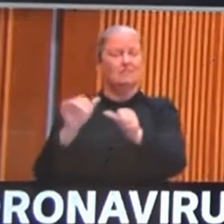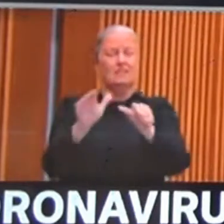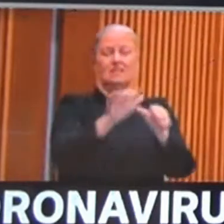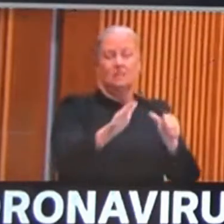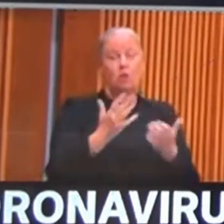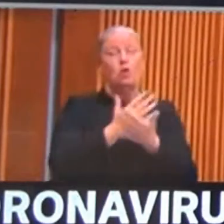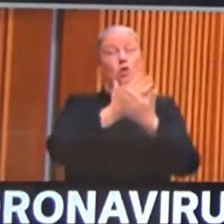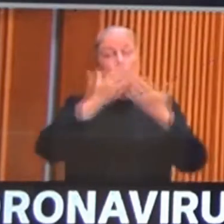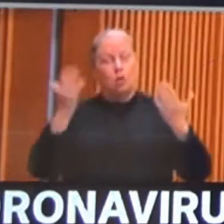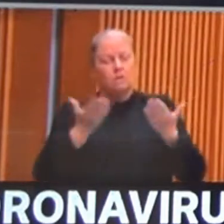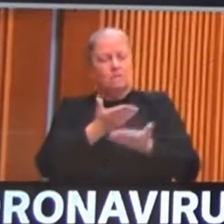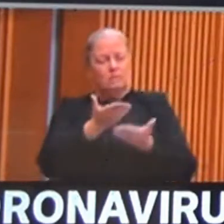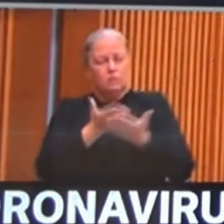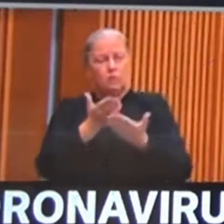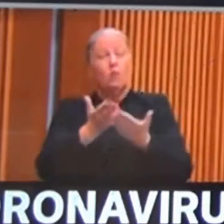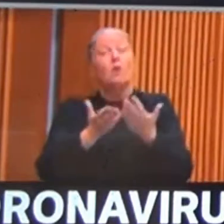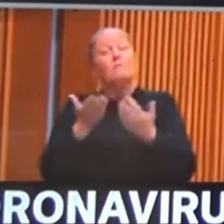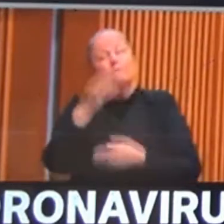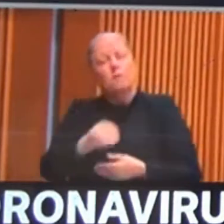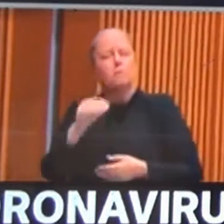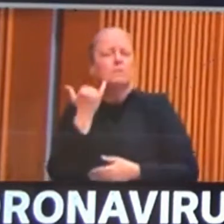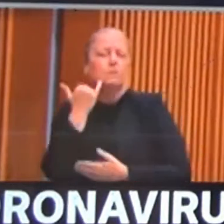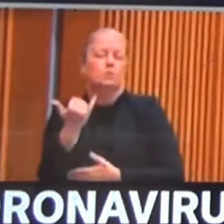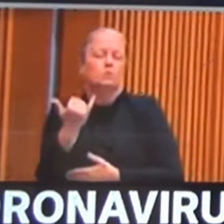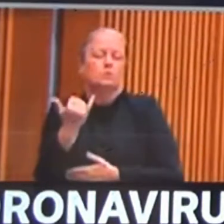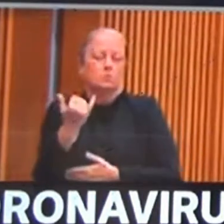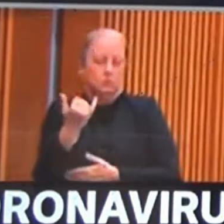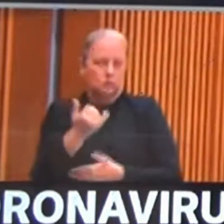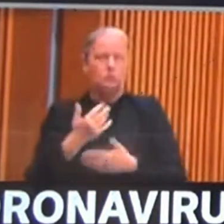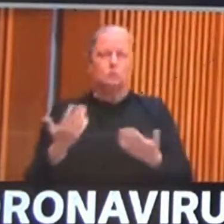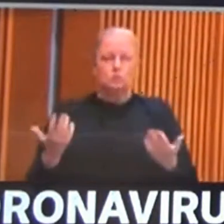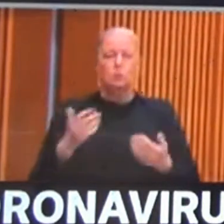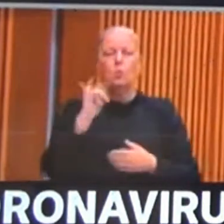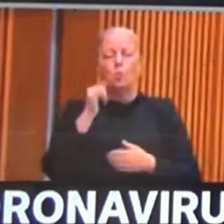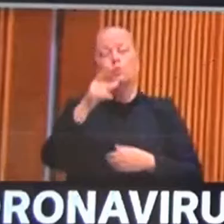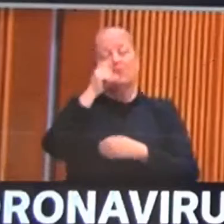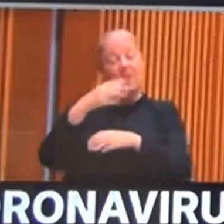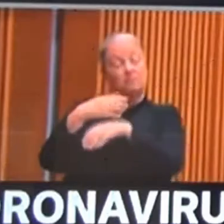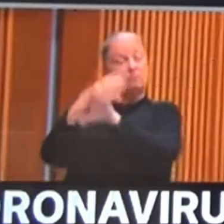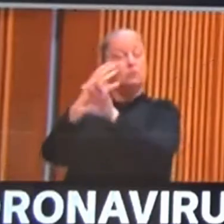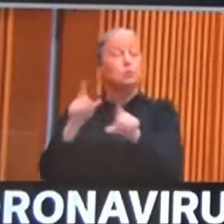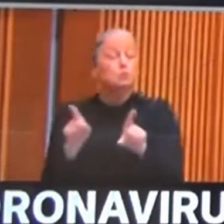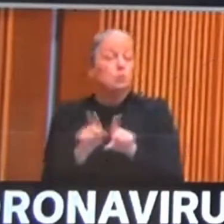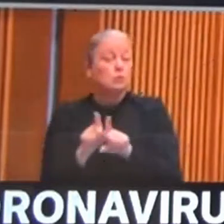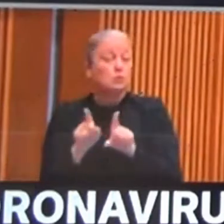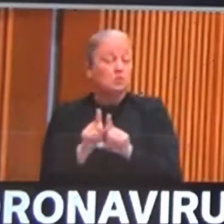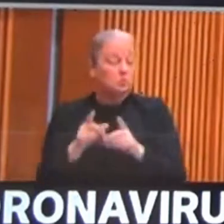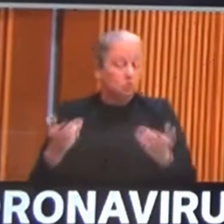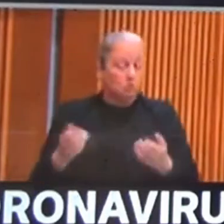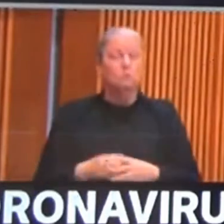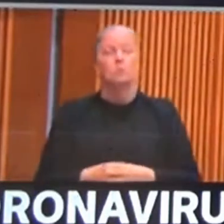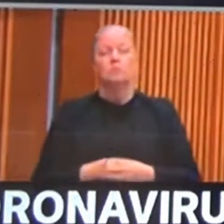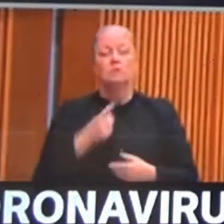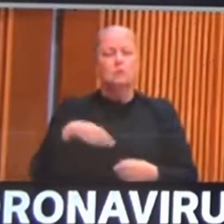telephone or the video channels. So with the additional measures of separate entrances to protect respiratory